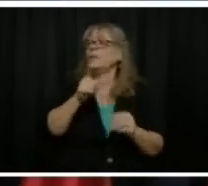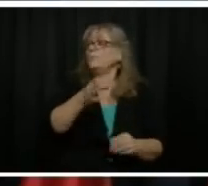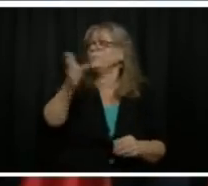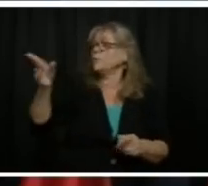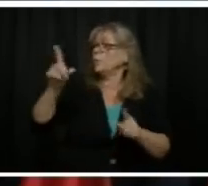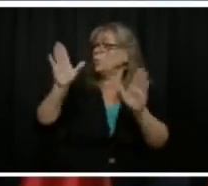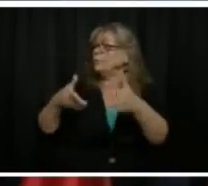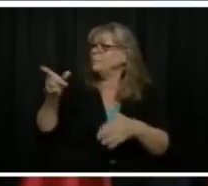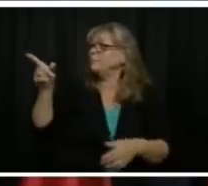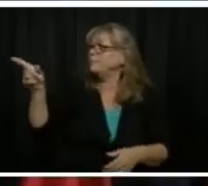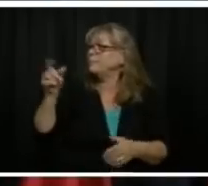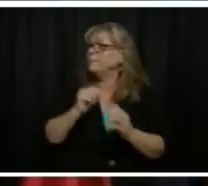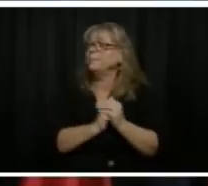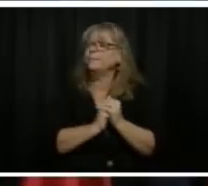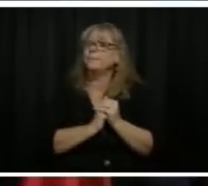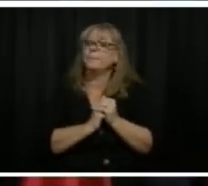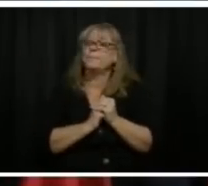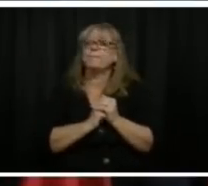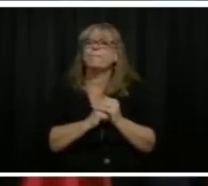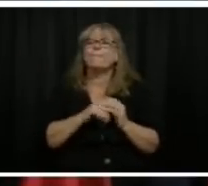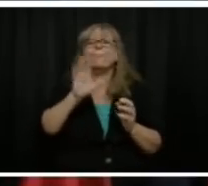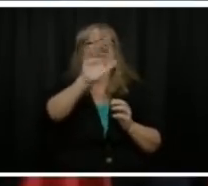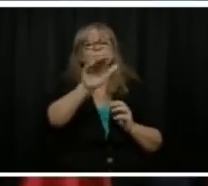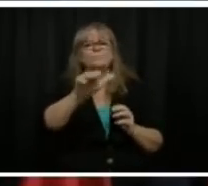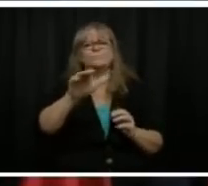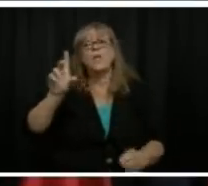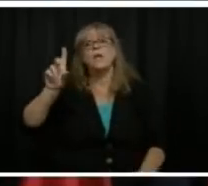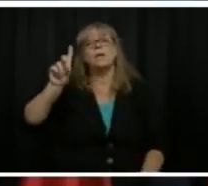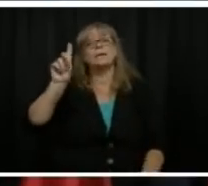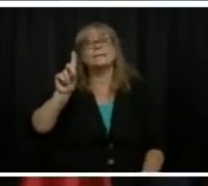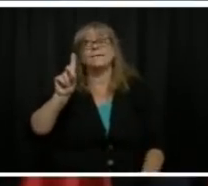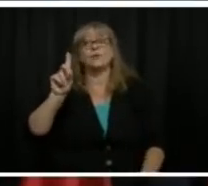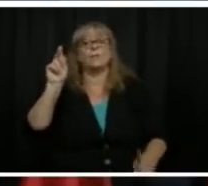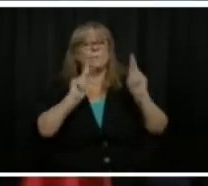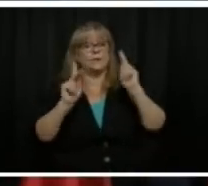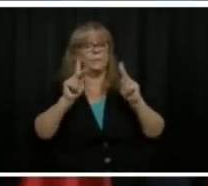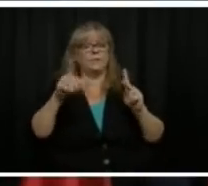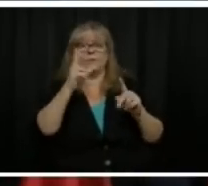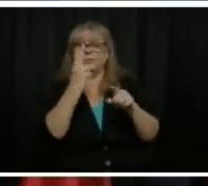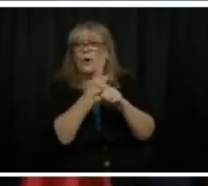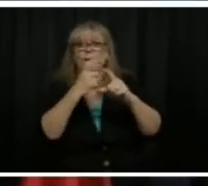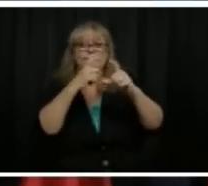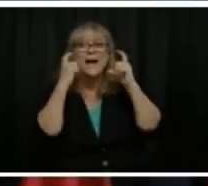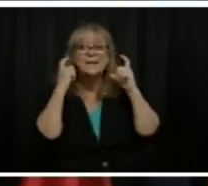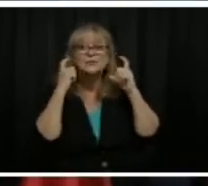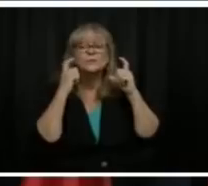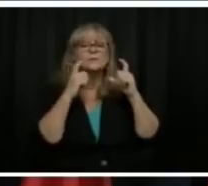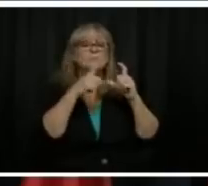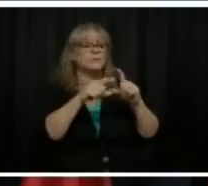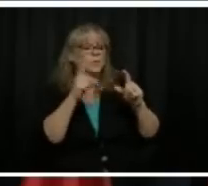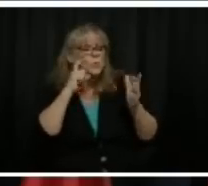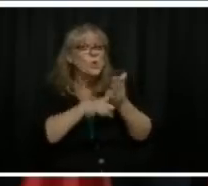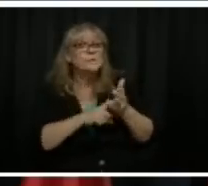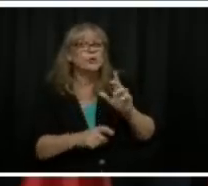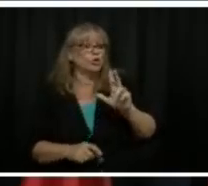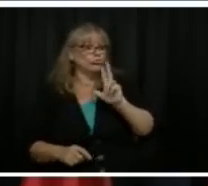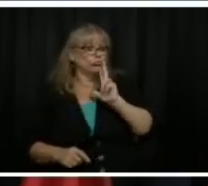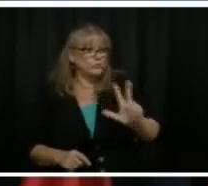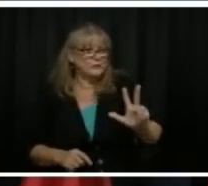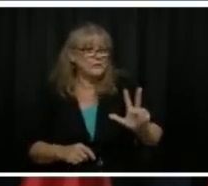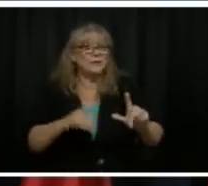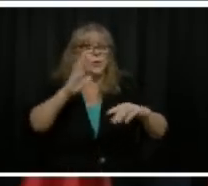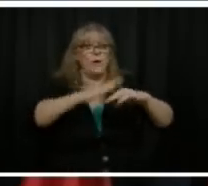change in Denver. They're now asking for people to wear a mask 3 years old and up. Your thoughts about that?